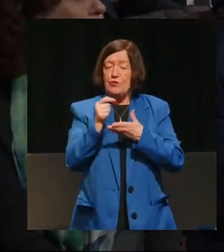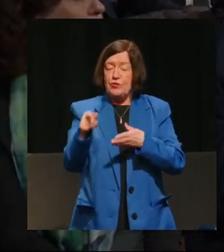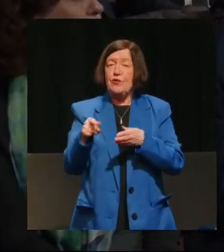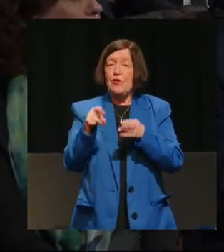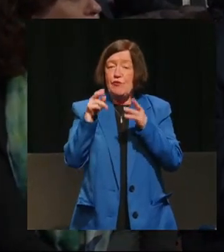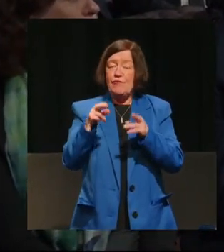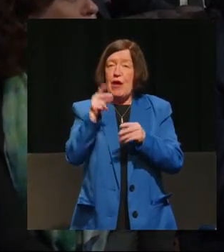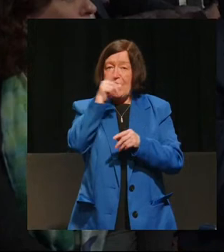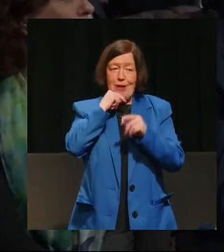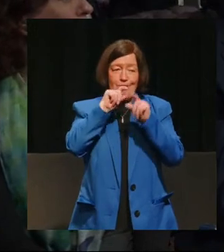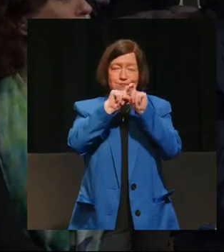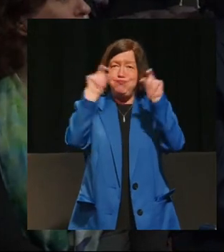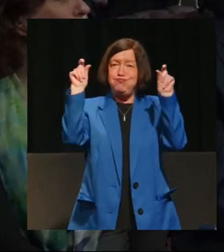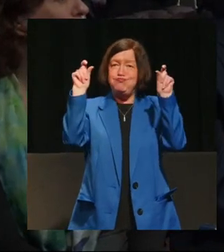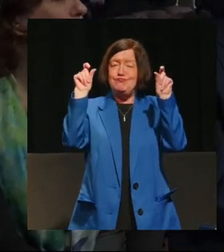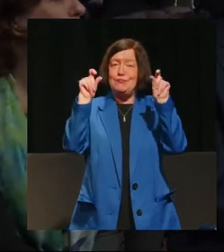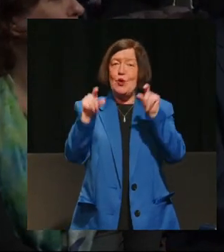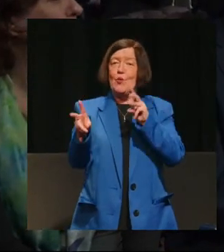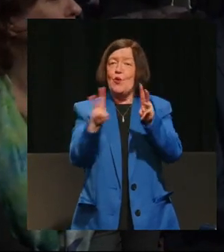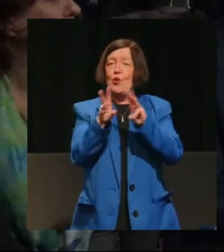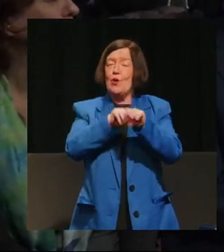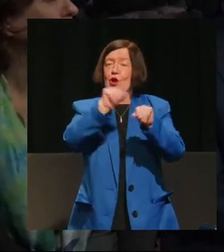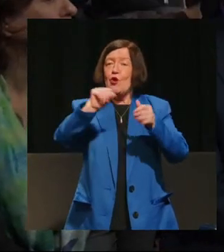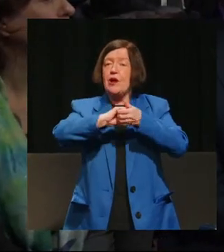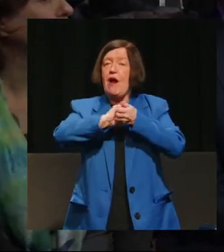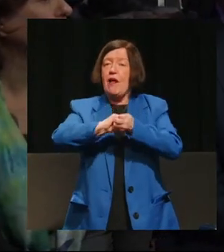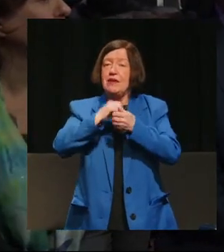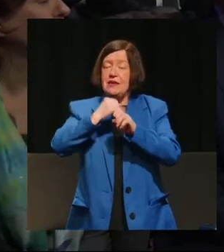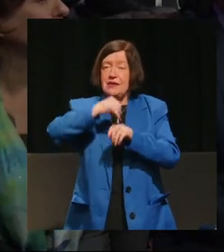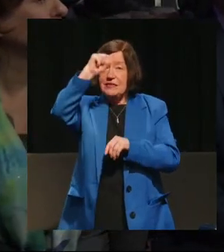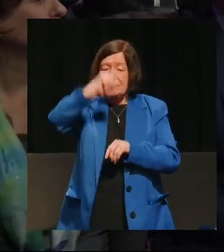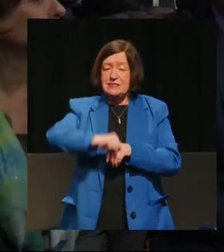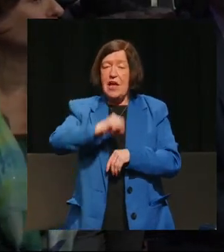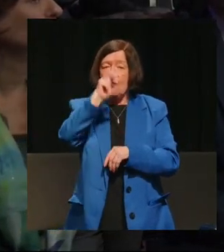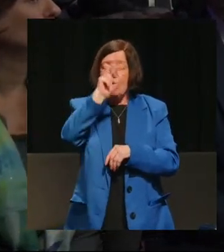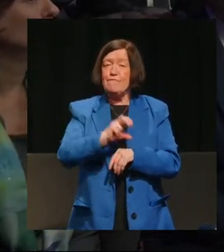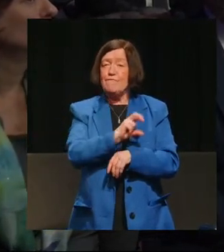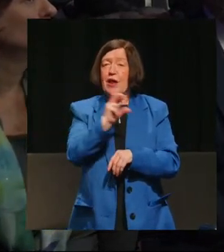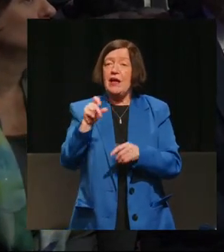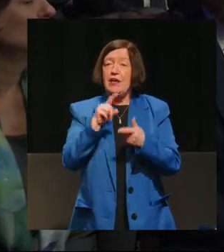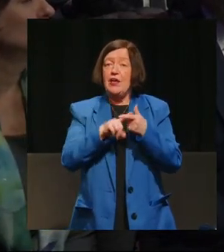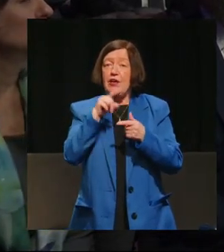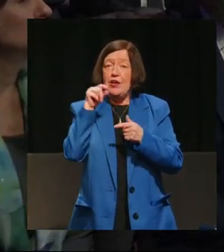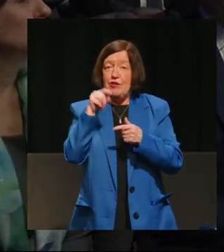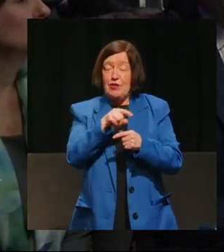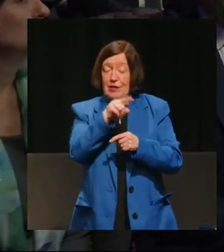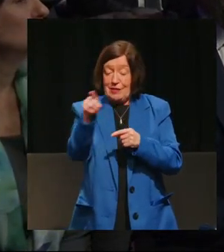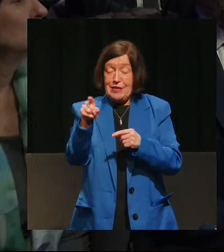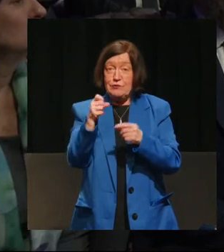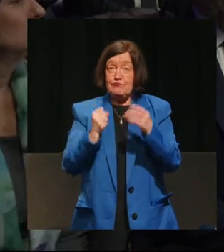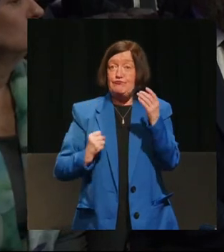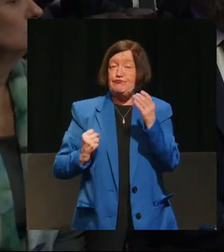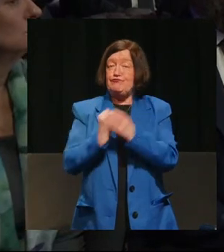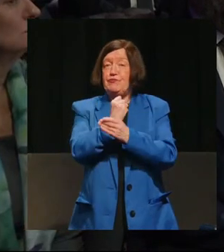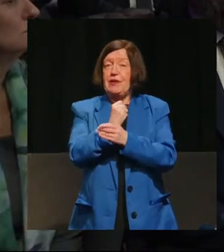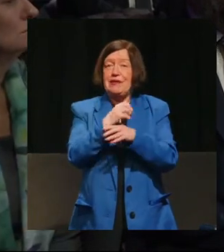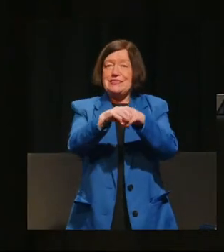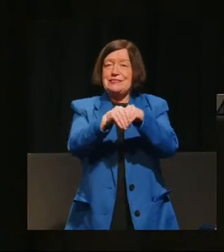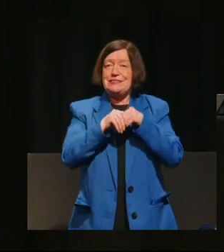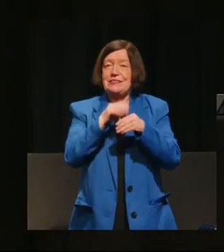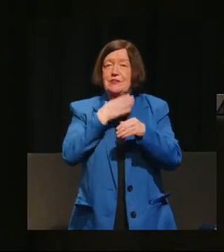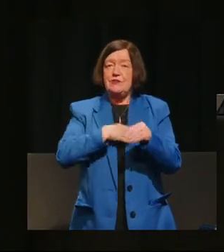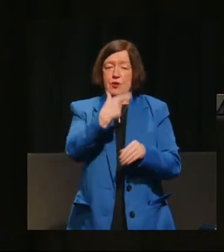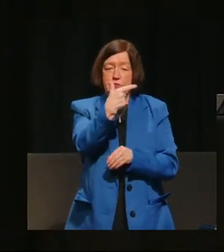righteous title. Working with her colleagues in the south of France, she and they succeeded in saving